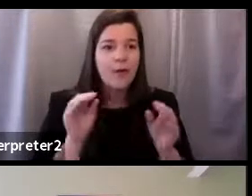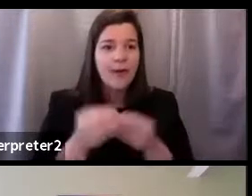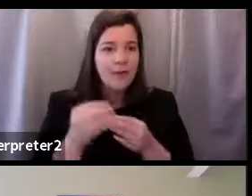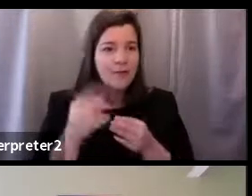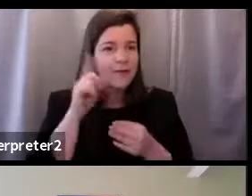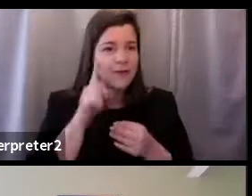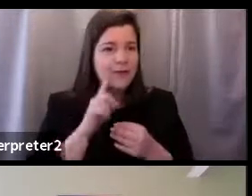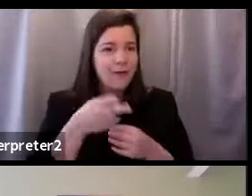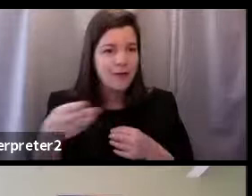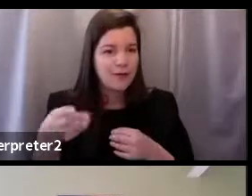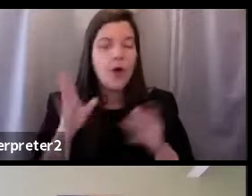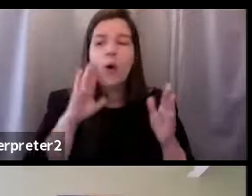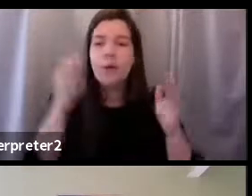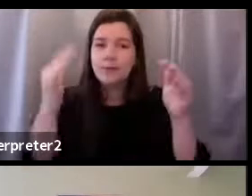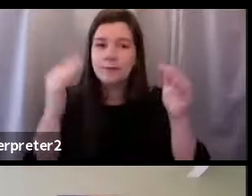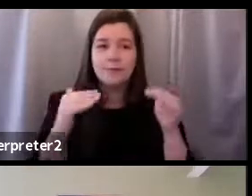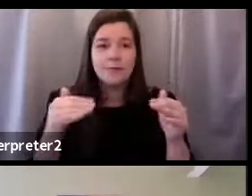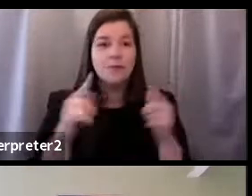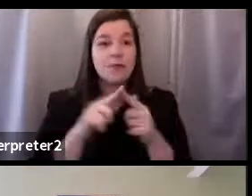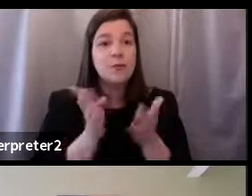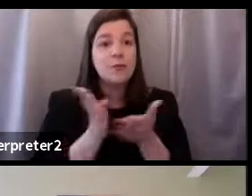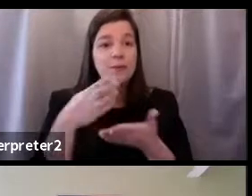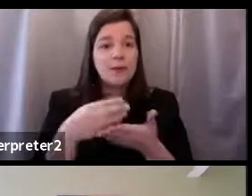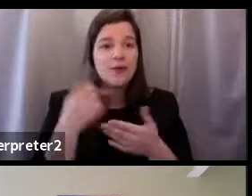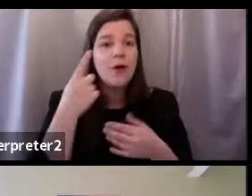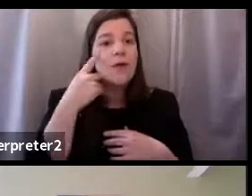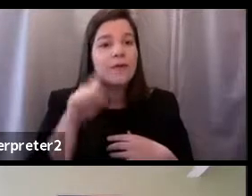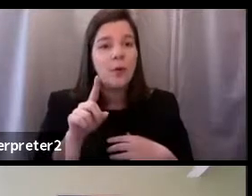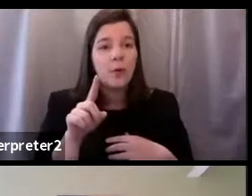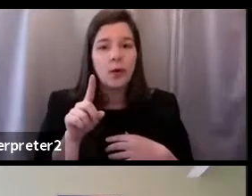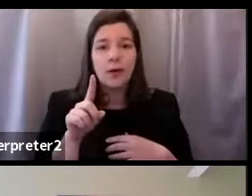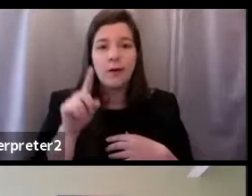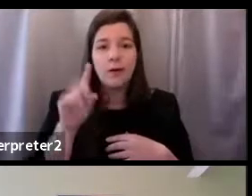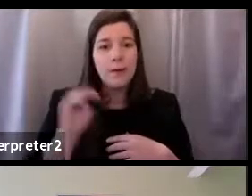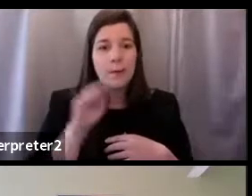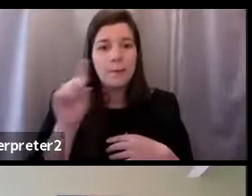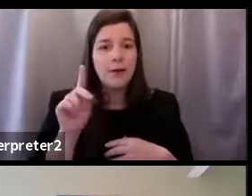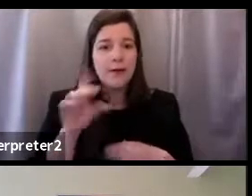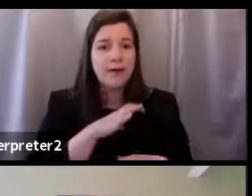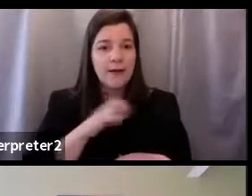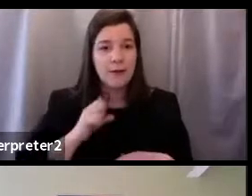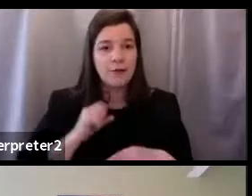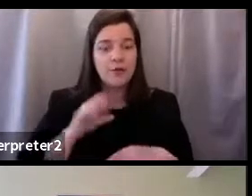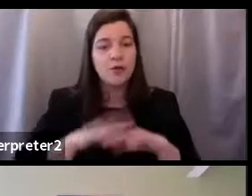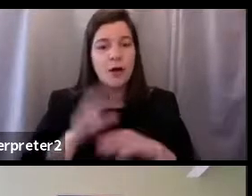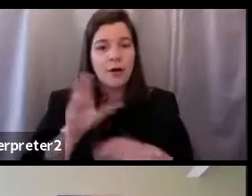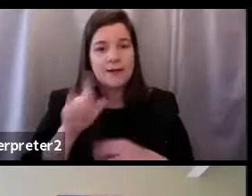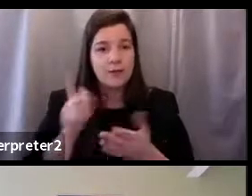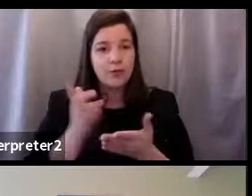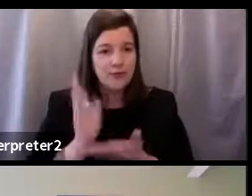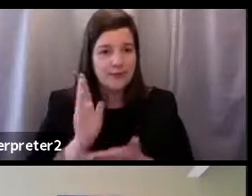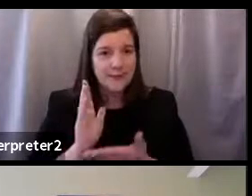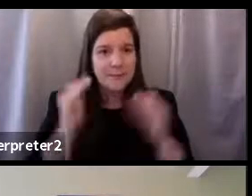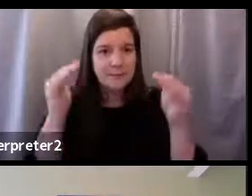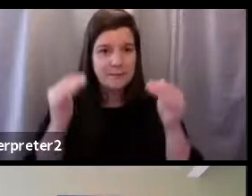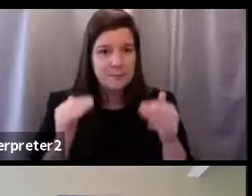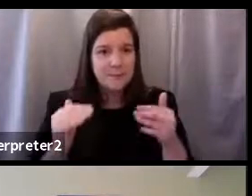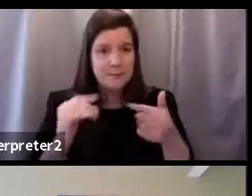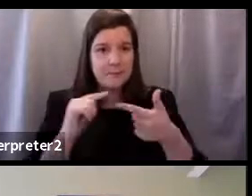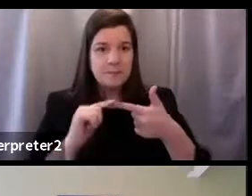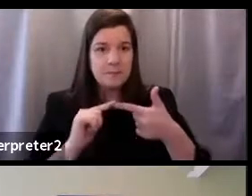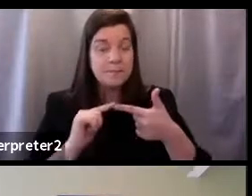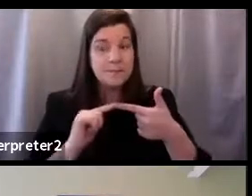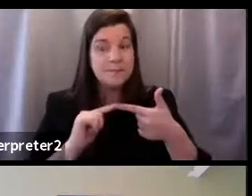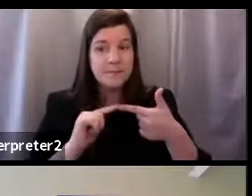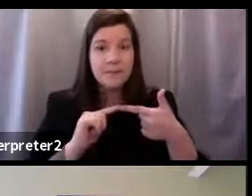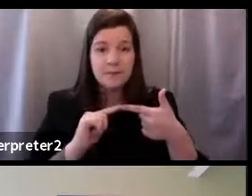Hearing and move on to the budget for the Maryland Commission on Civil Rights. And we'll